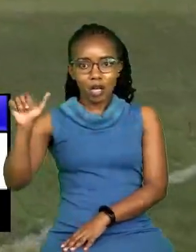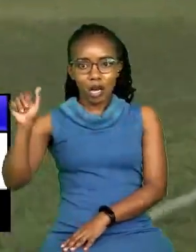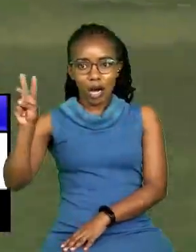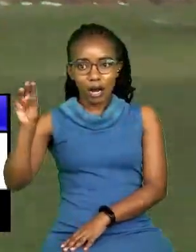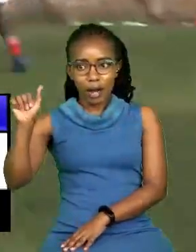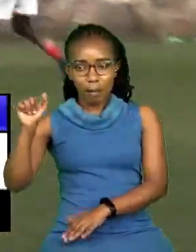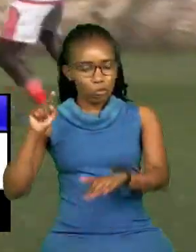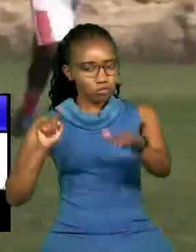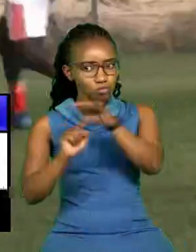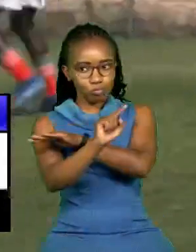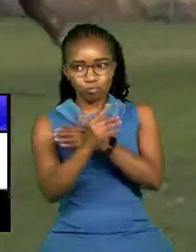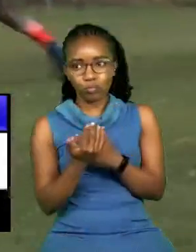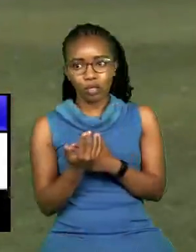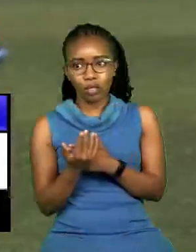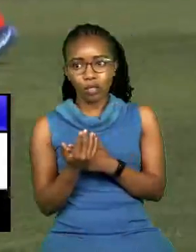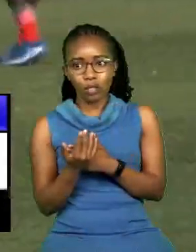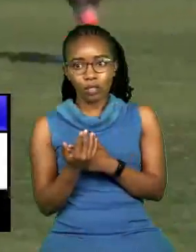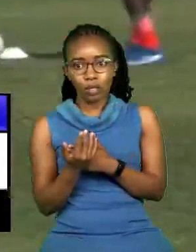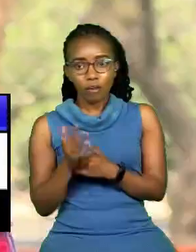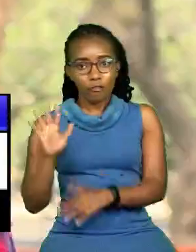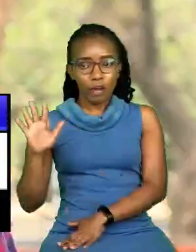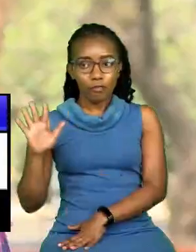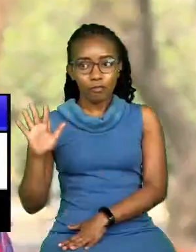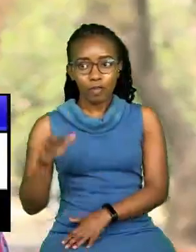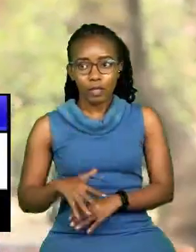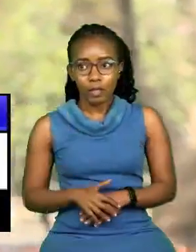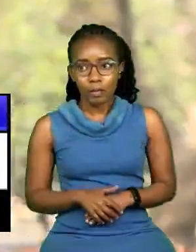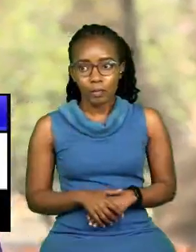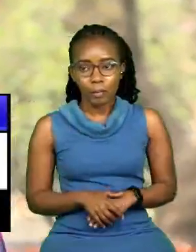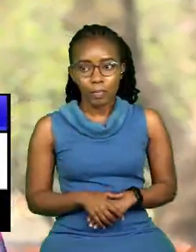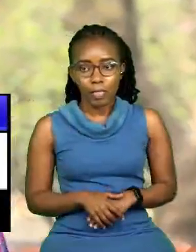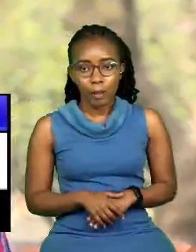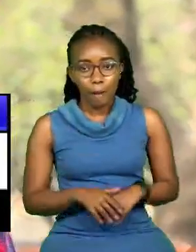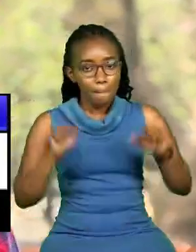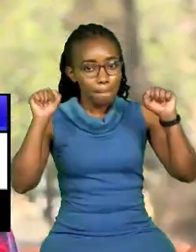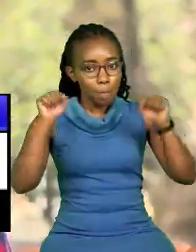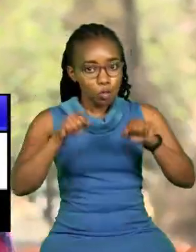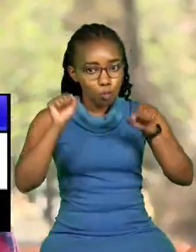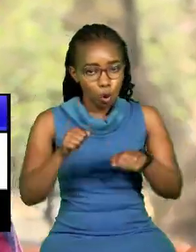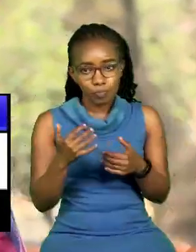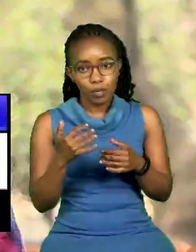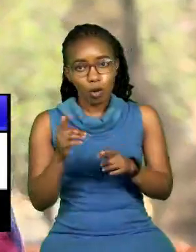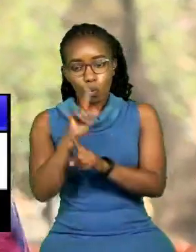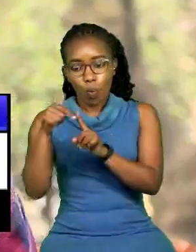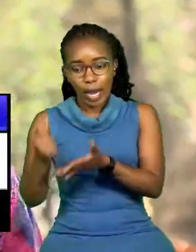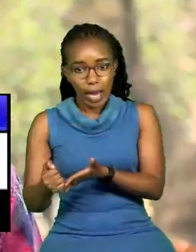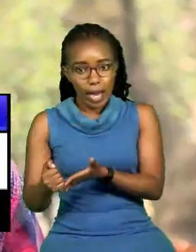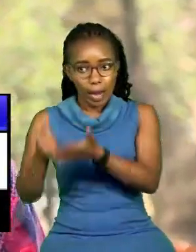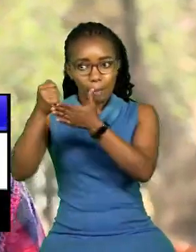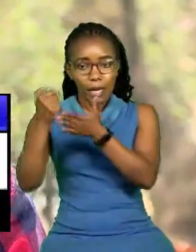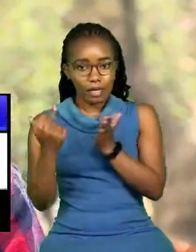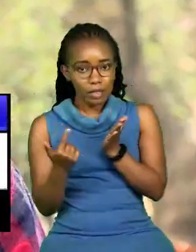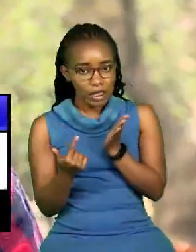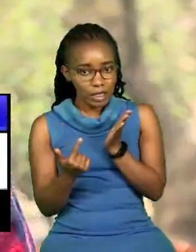opener, striking tallying the scoreline to 5. Hawezi. Ataweza kwa sababu akisaidiwa na